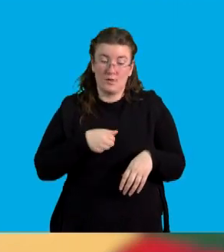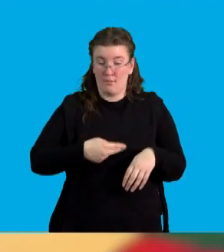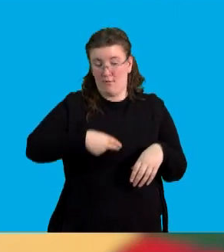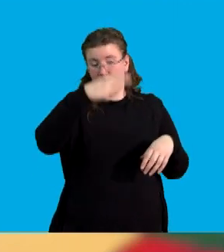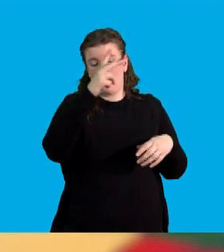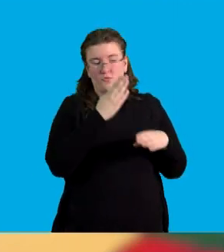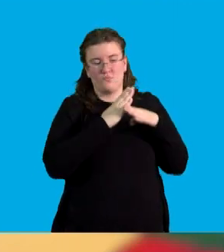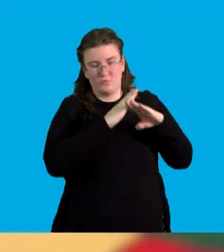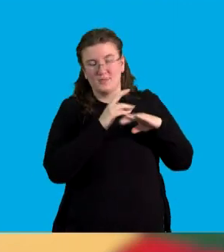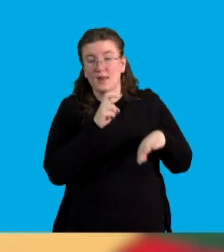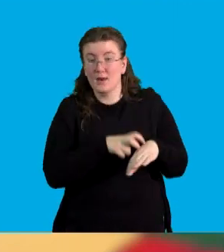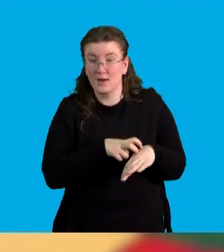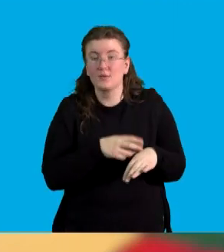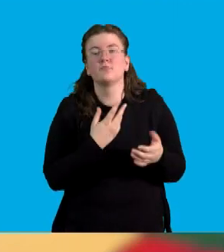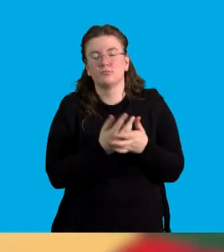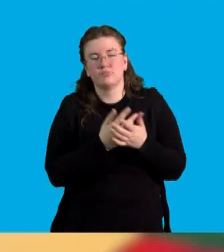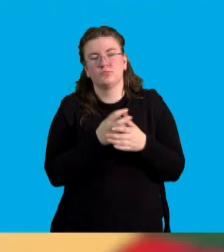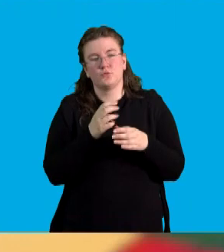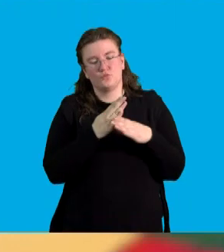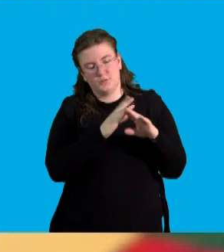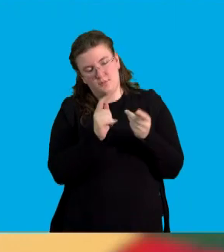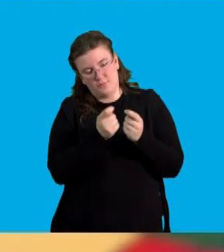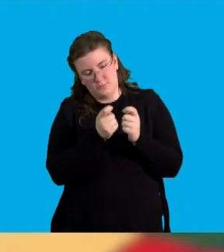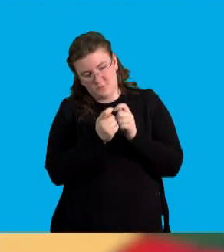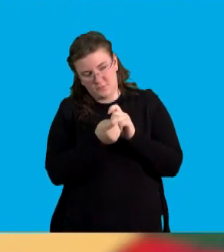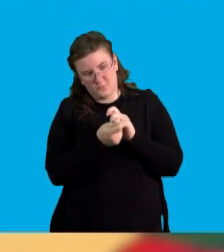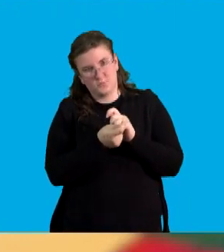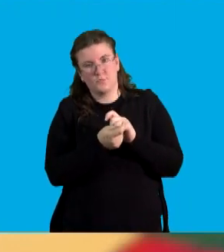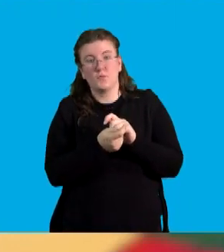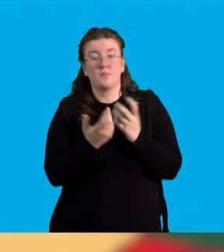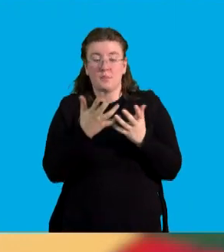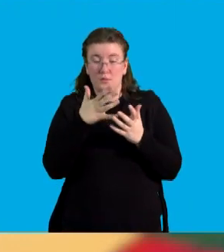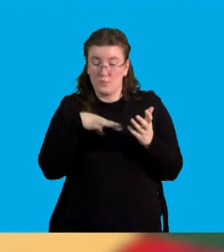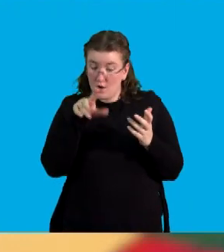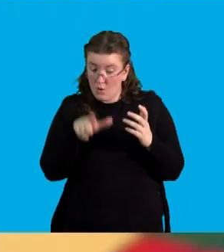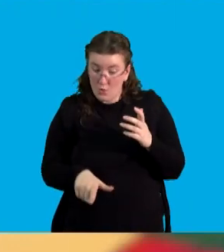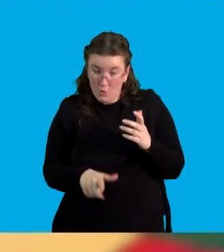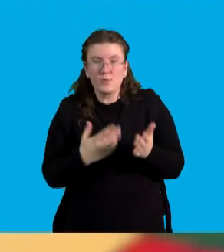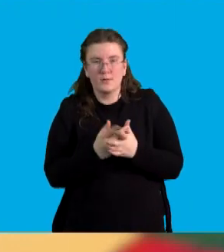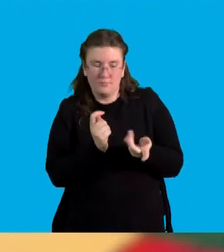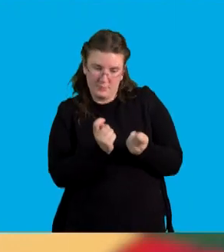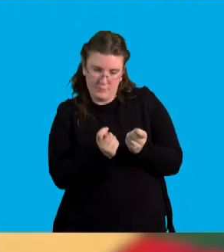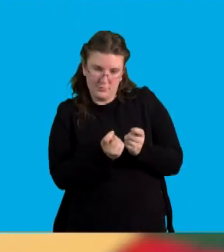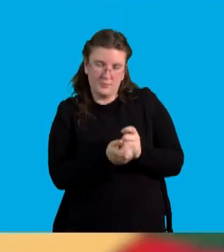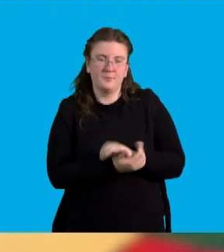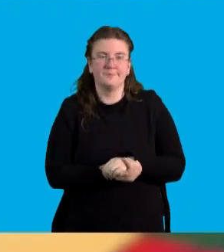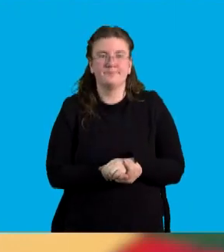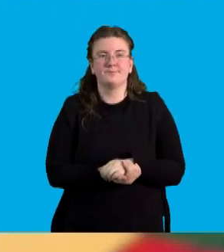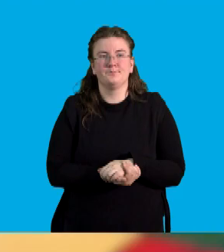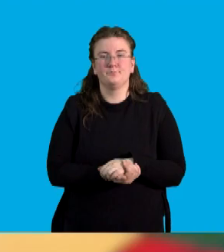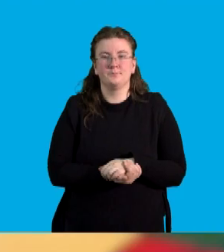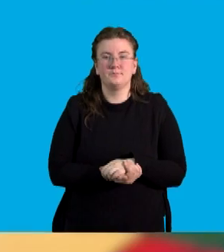high resistance, we can just adjust that resistor. And then if you want a low resistance, we can also adjust that